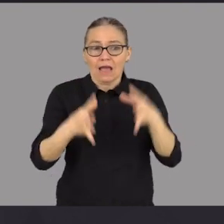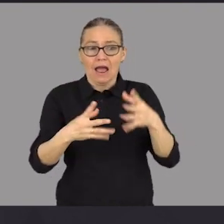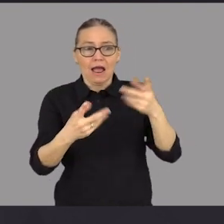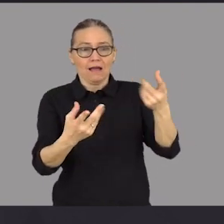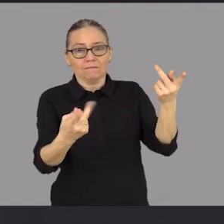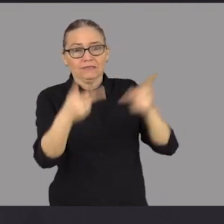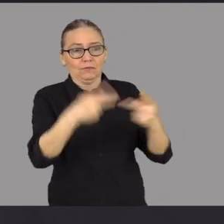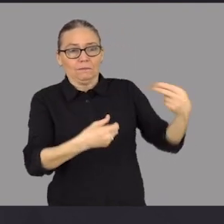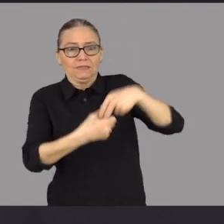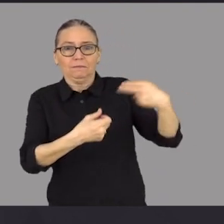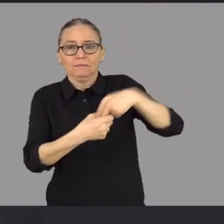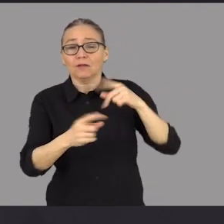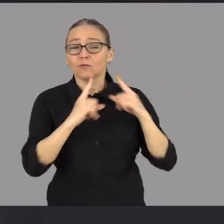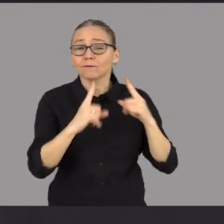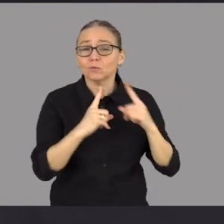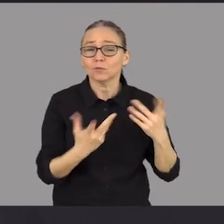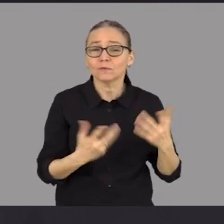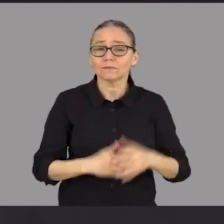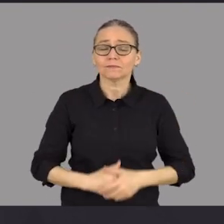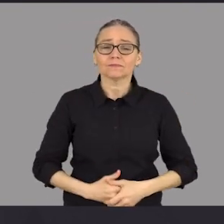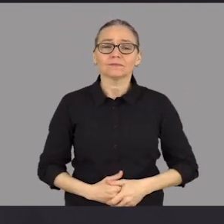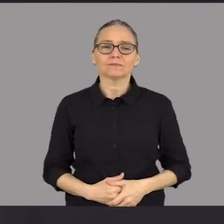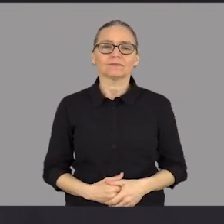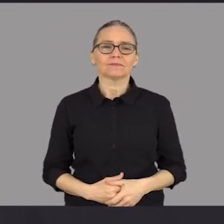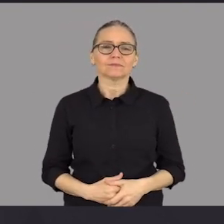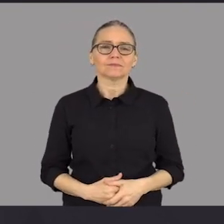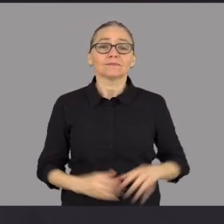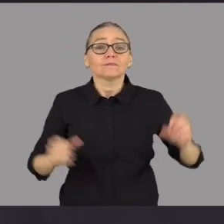and talents in action.